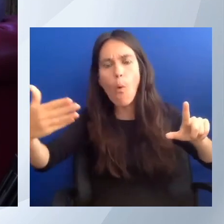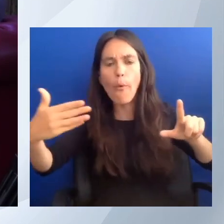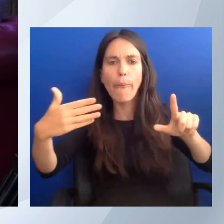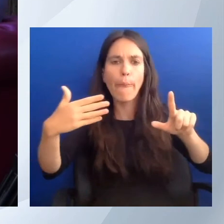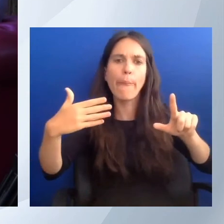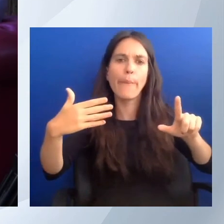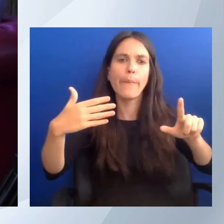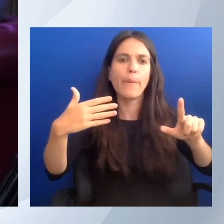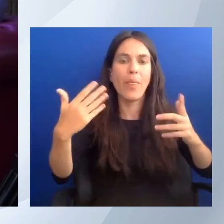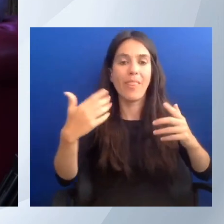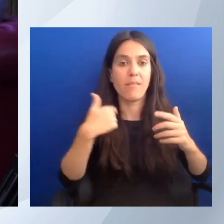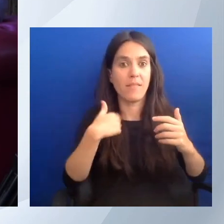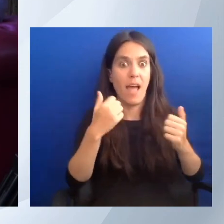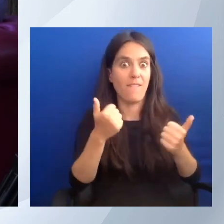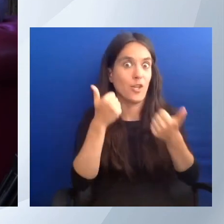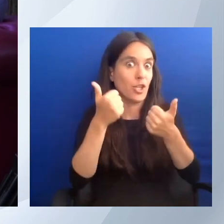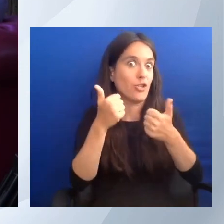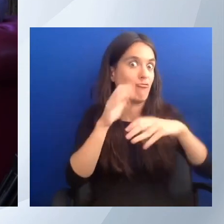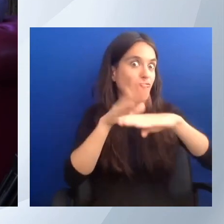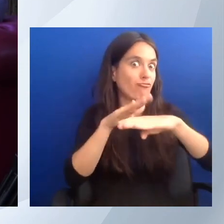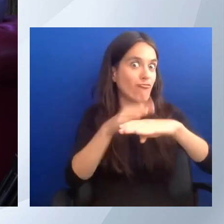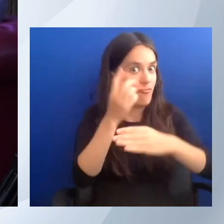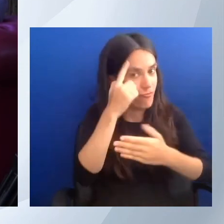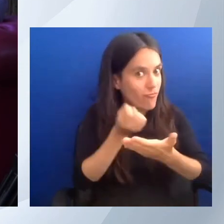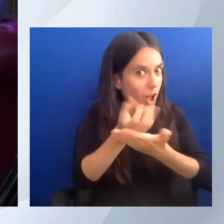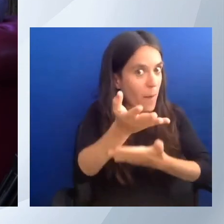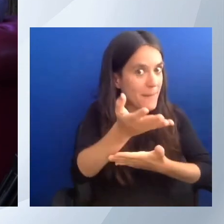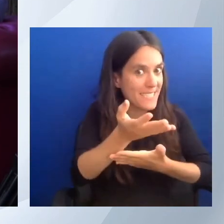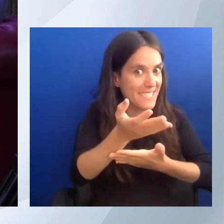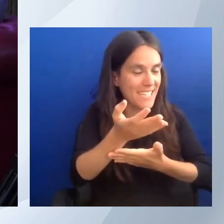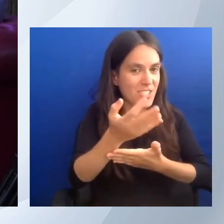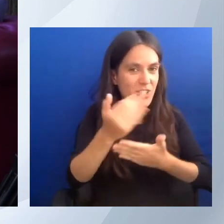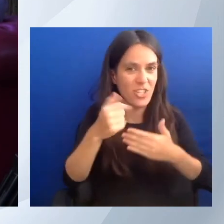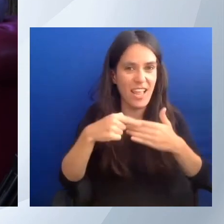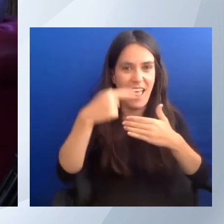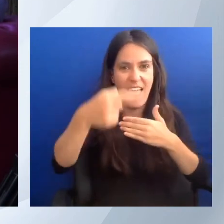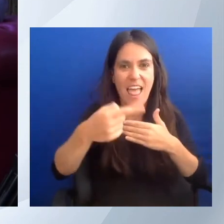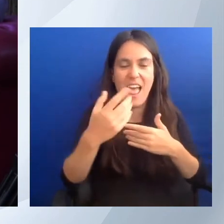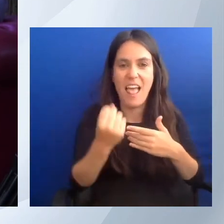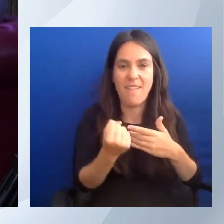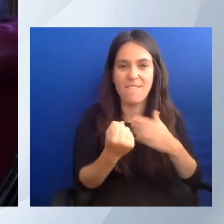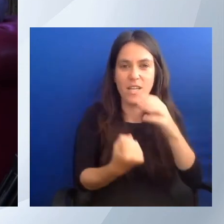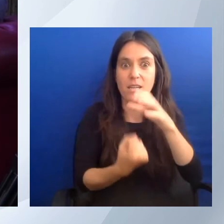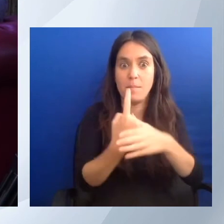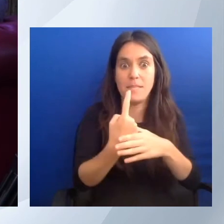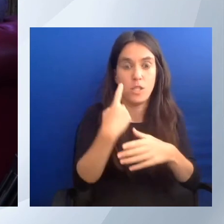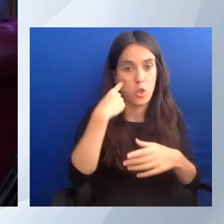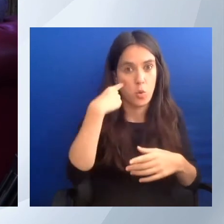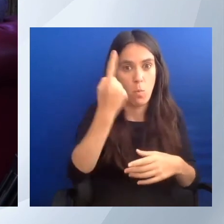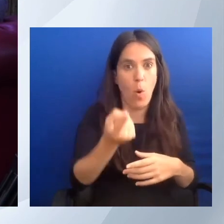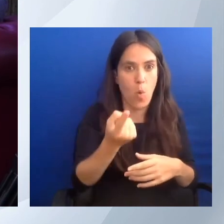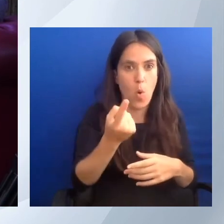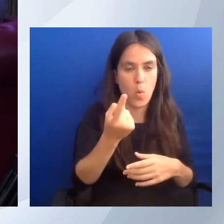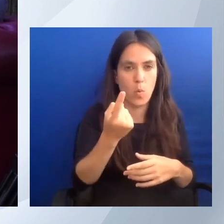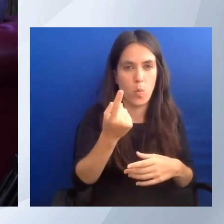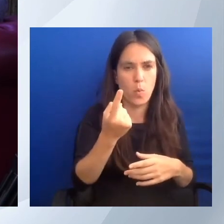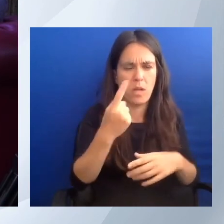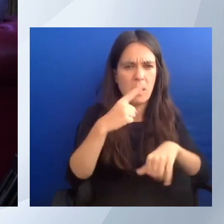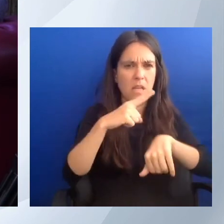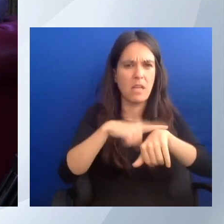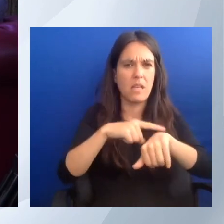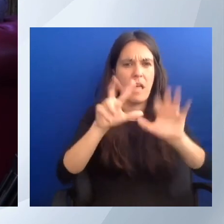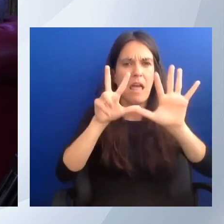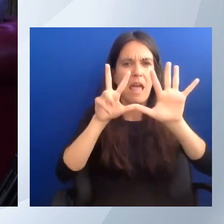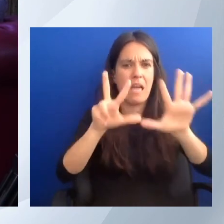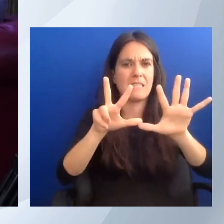I have a great recommendation for you for an event which will happen tomorrow at